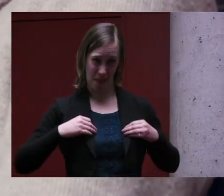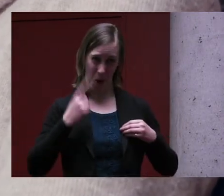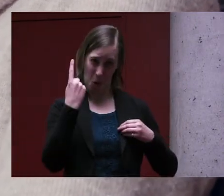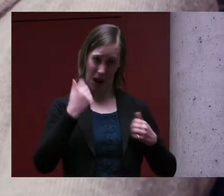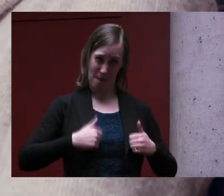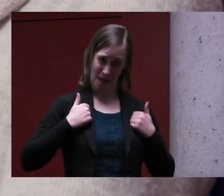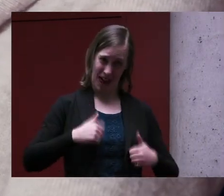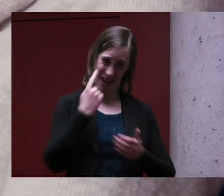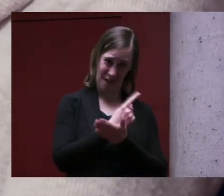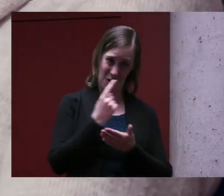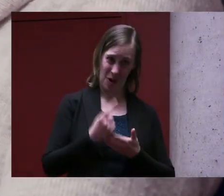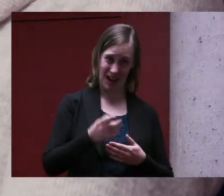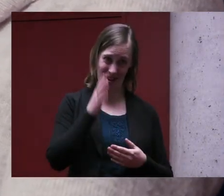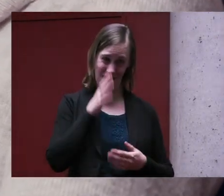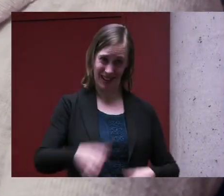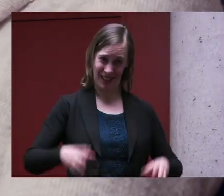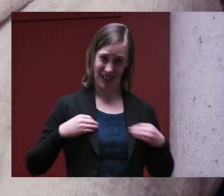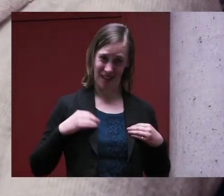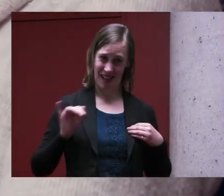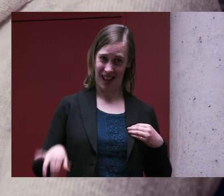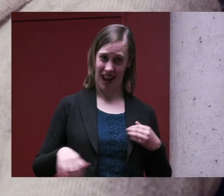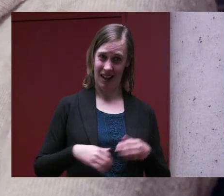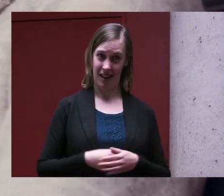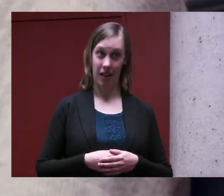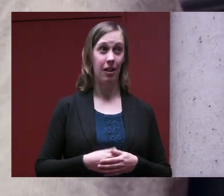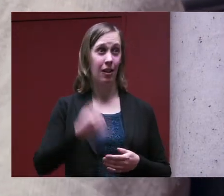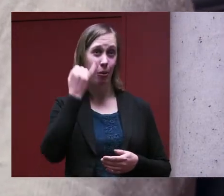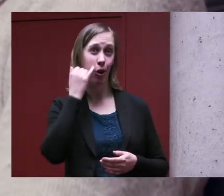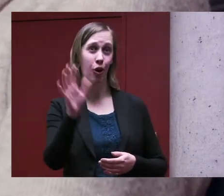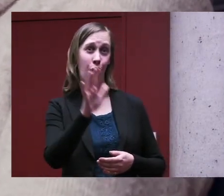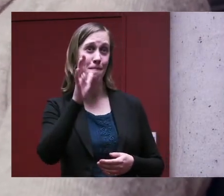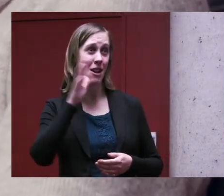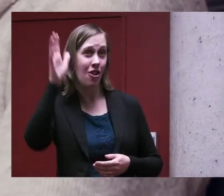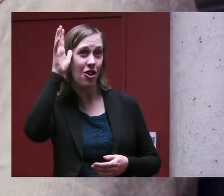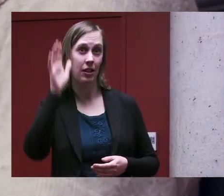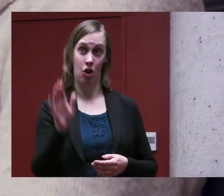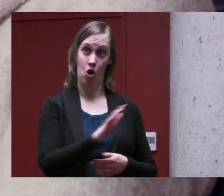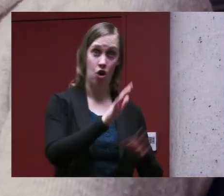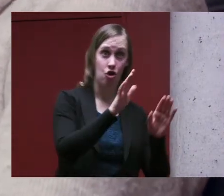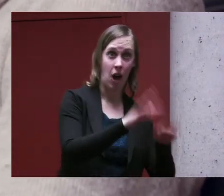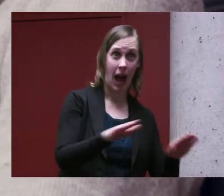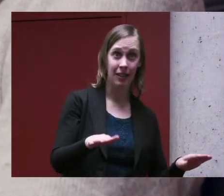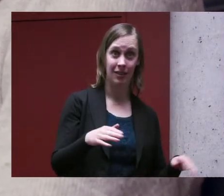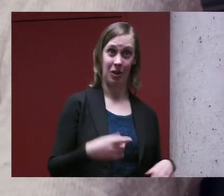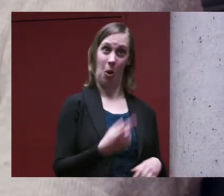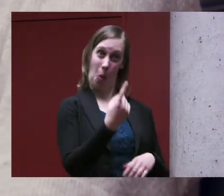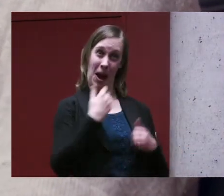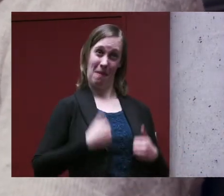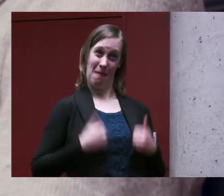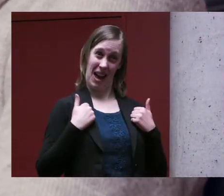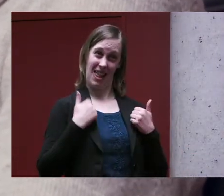week? Would you be okay if your parent or your child